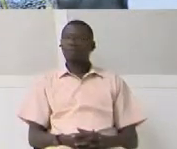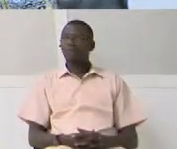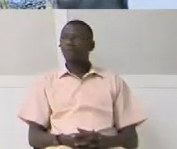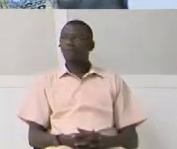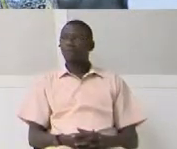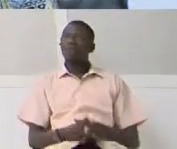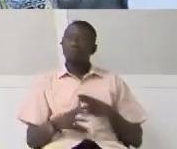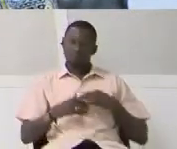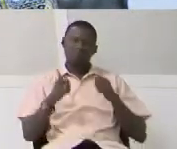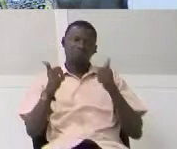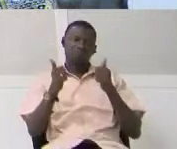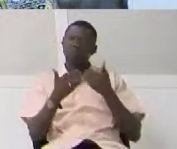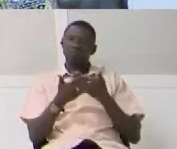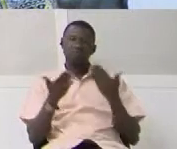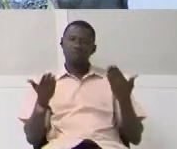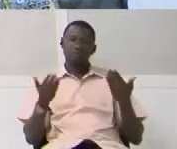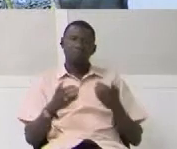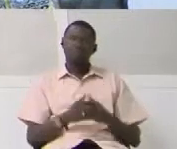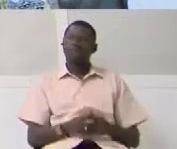That was it.